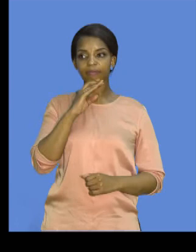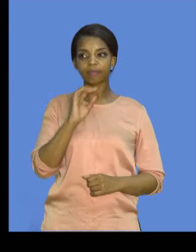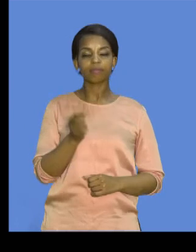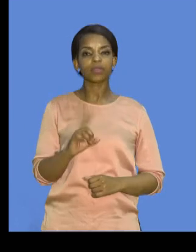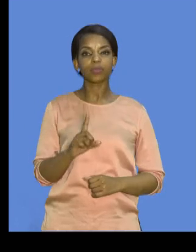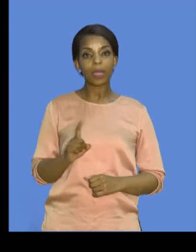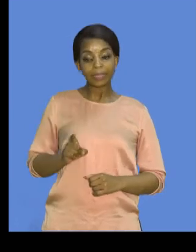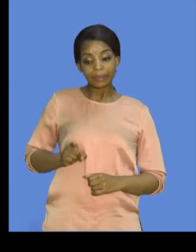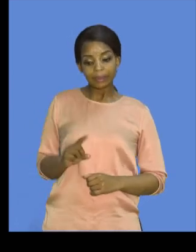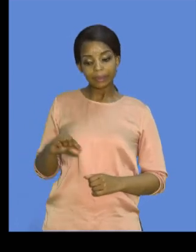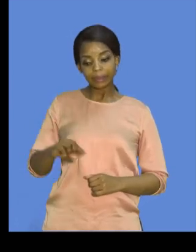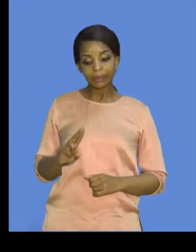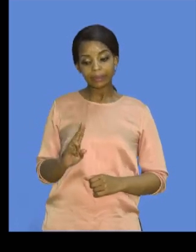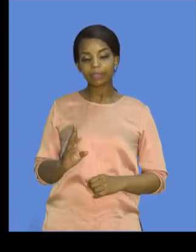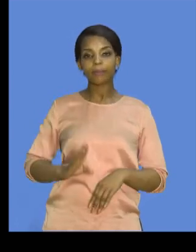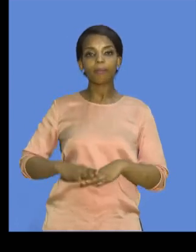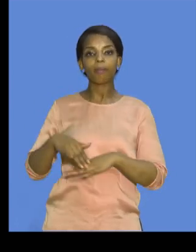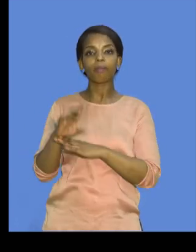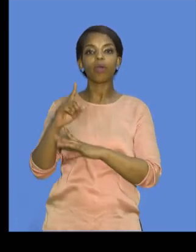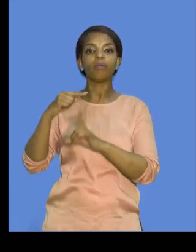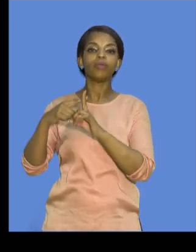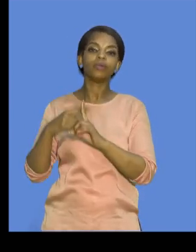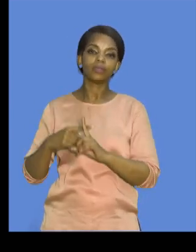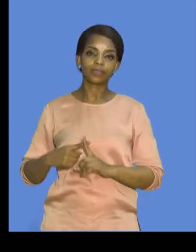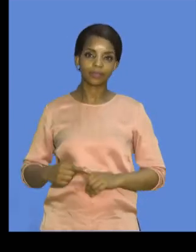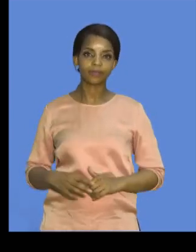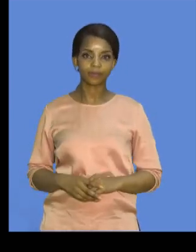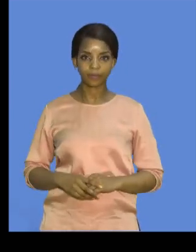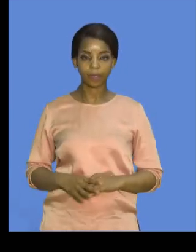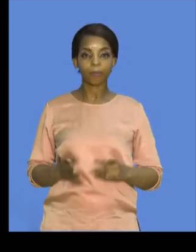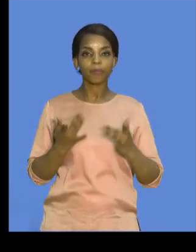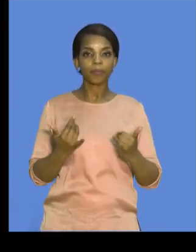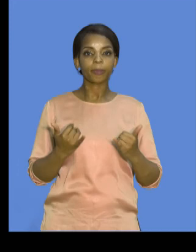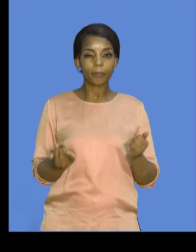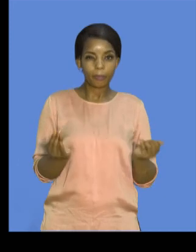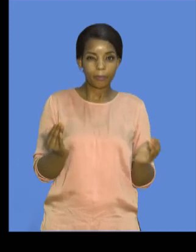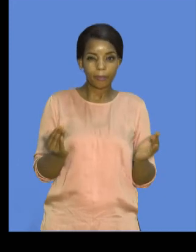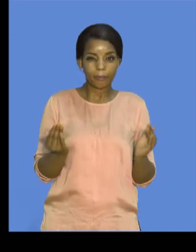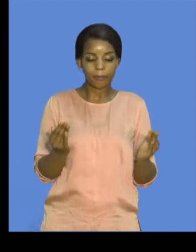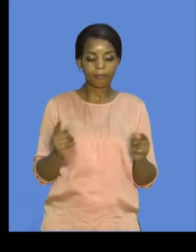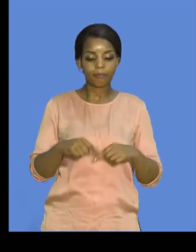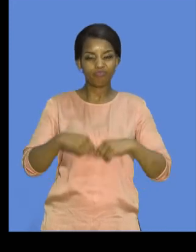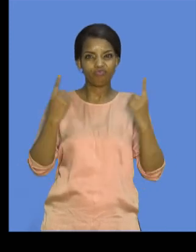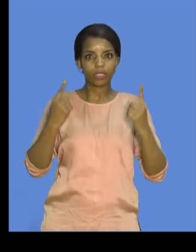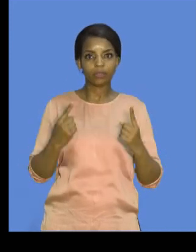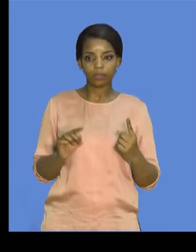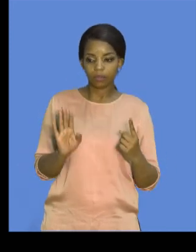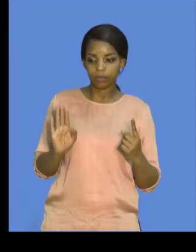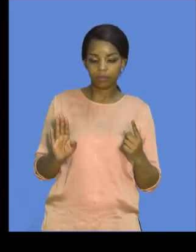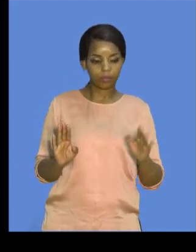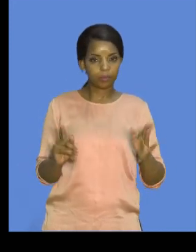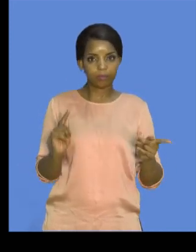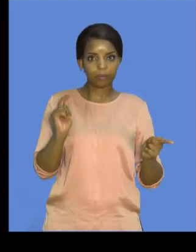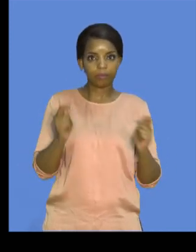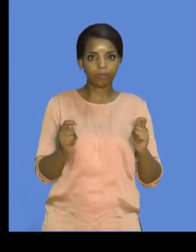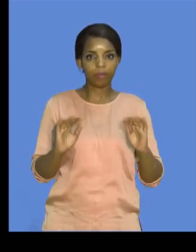it became more positive. And when you compare the change of charge of Q1 versus that of Q2